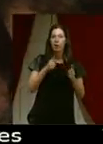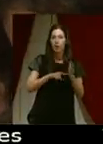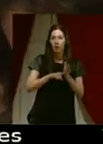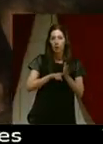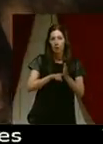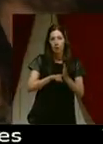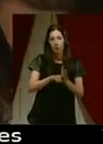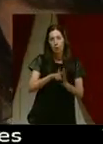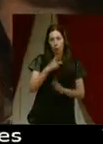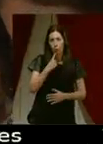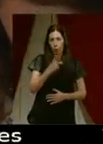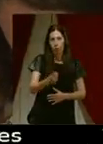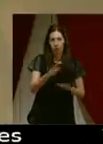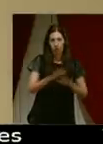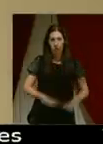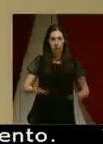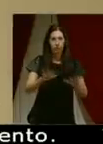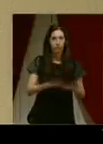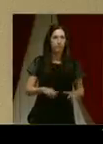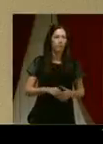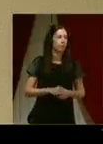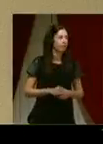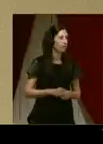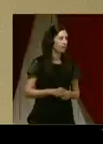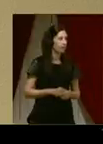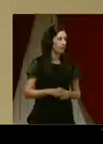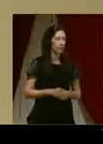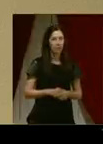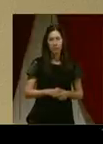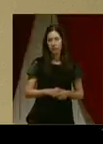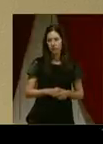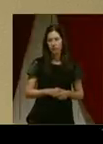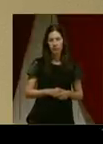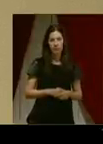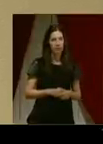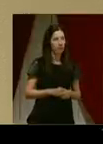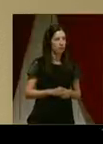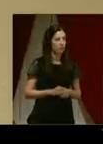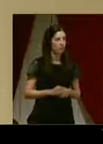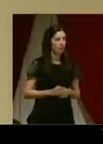not happen in society as a whole, the progress will be quite slow.